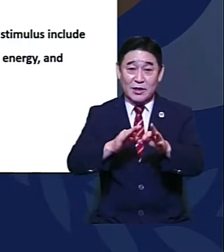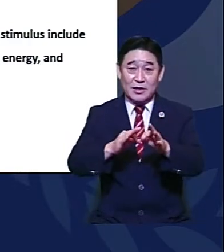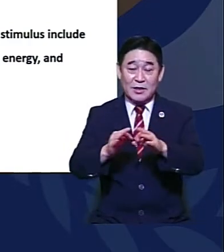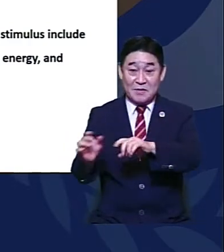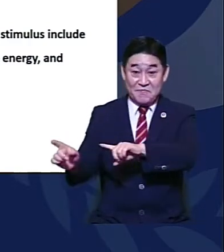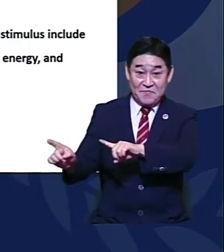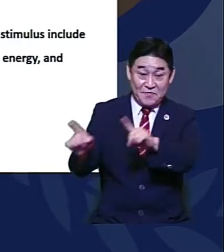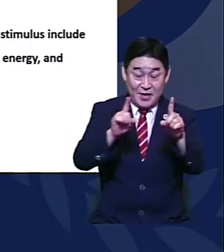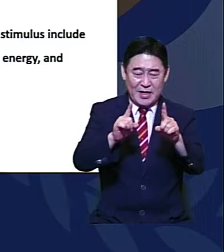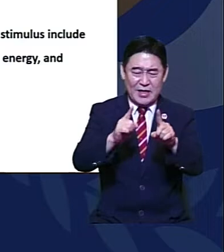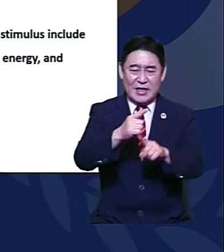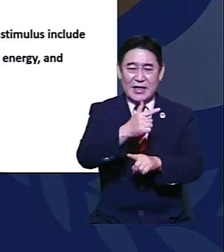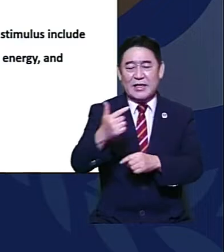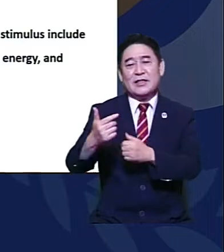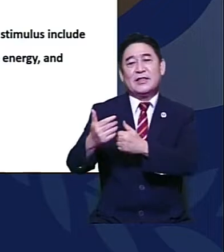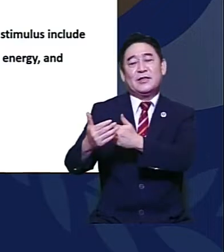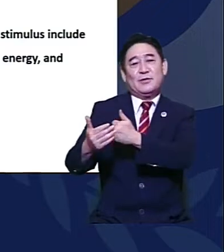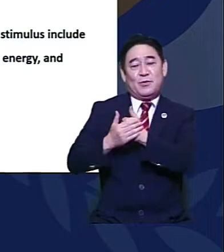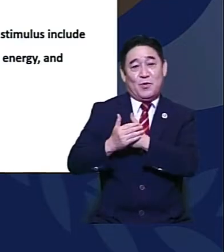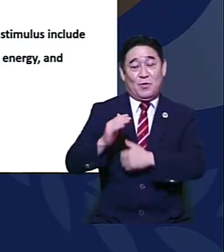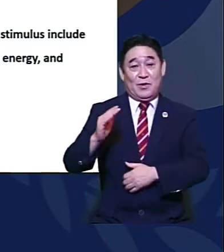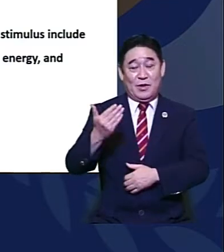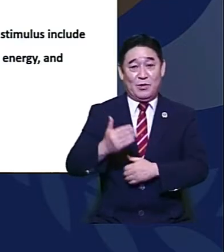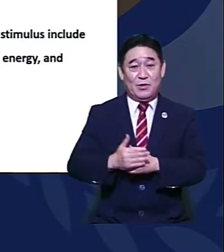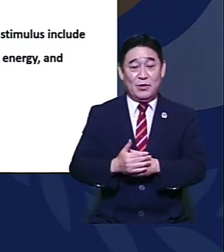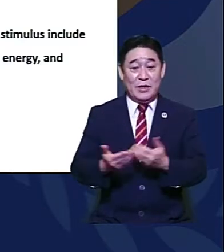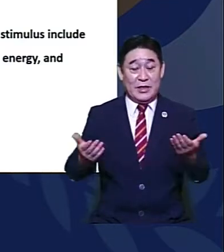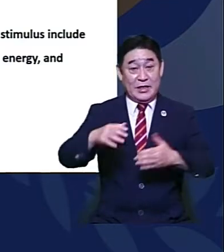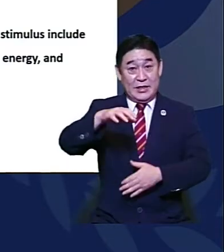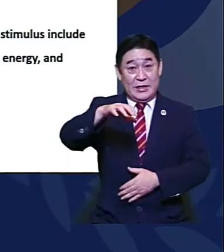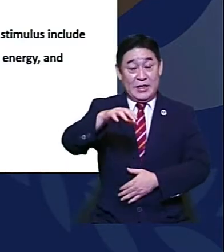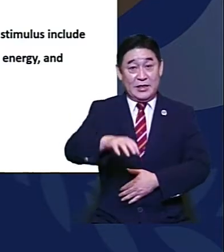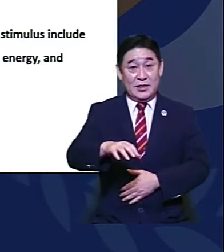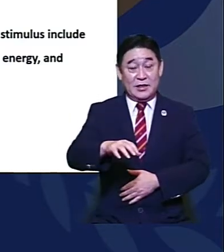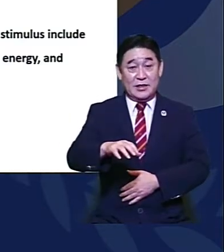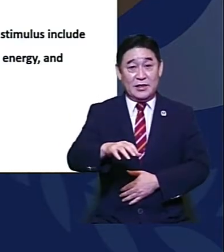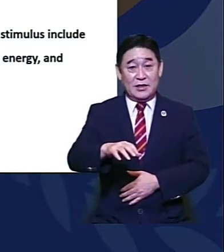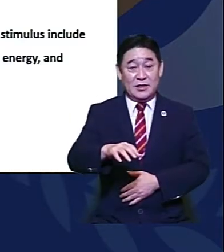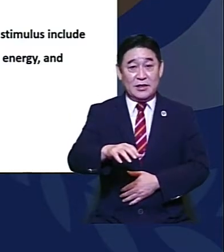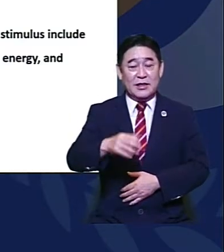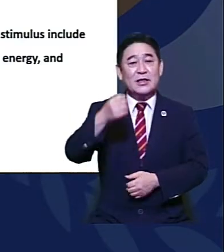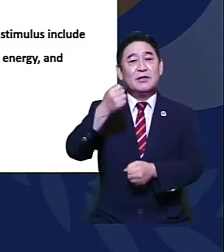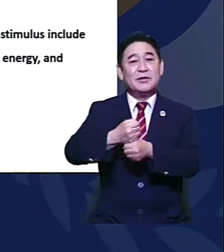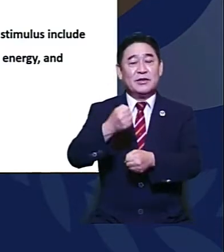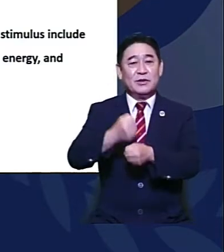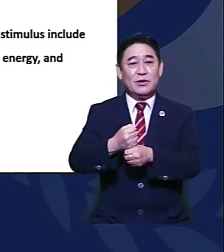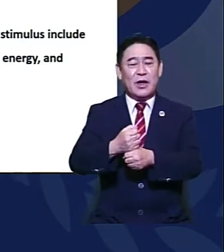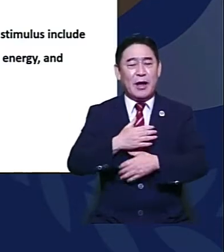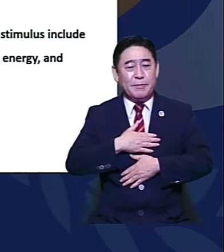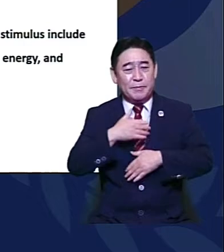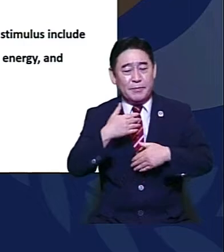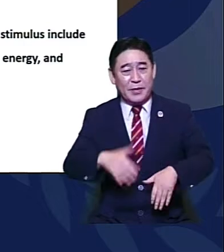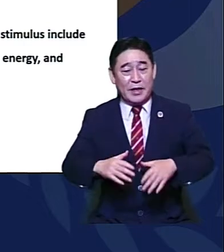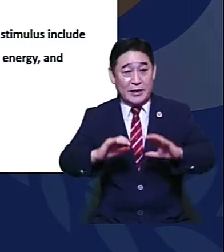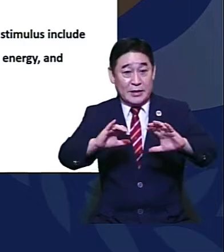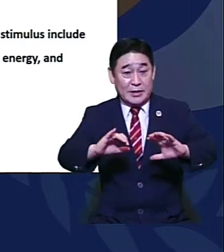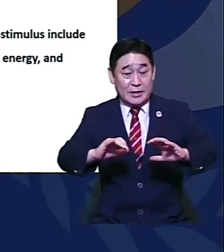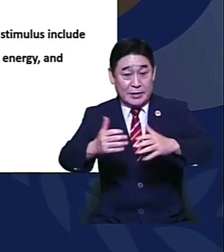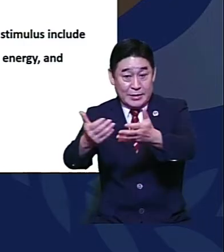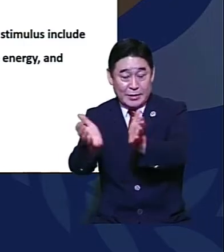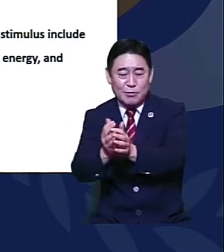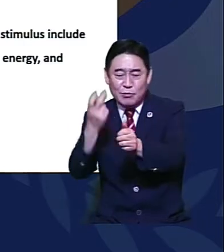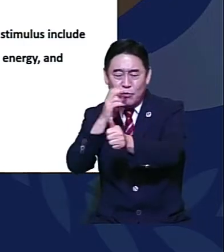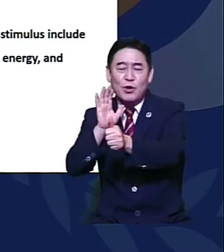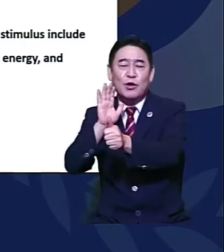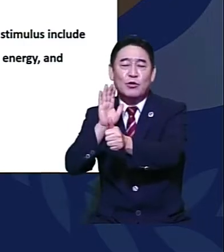saving and creating jobs, and protecting vulnerable groups. Secondly,